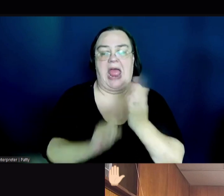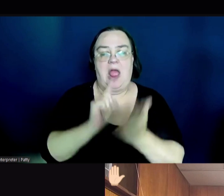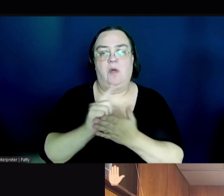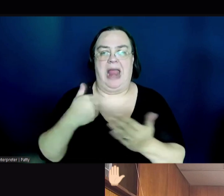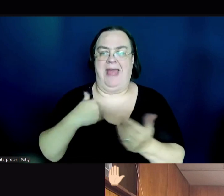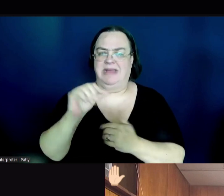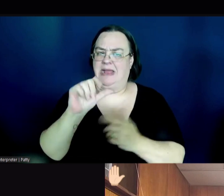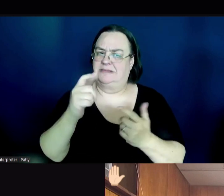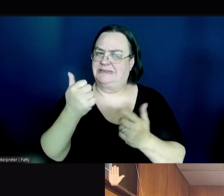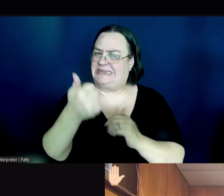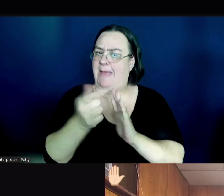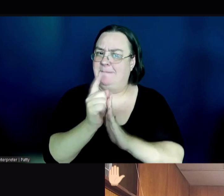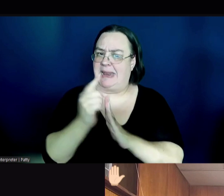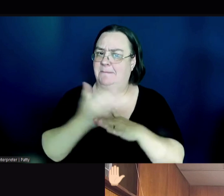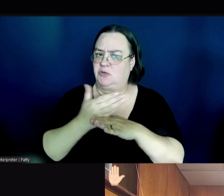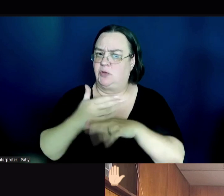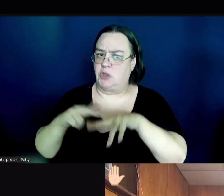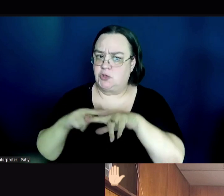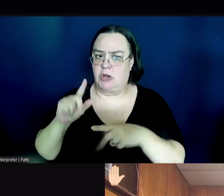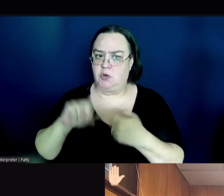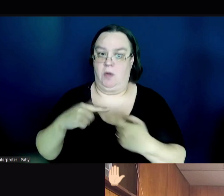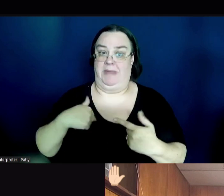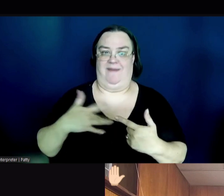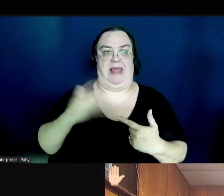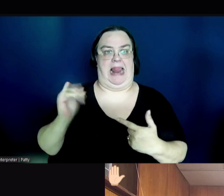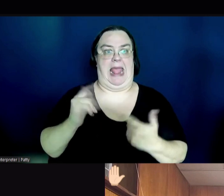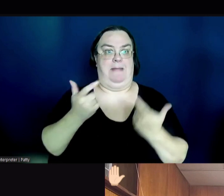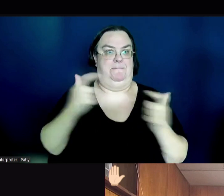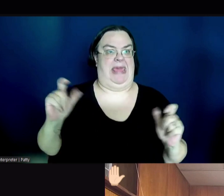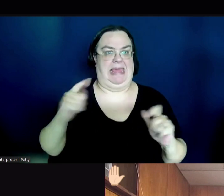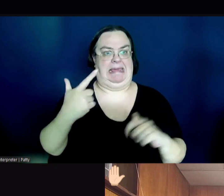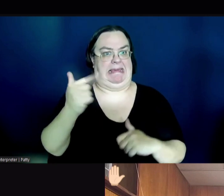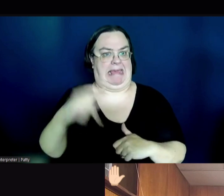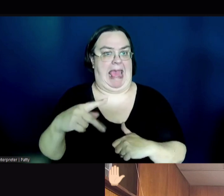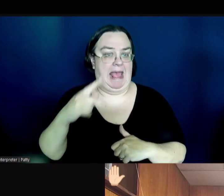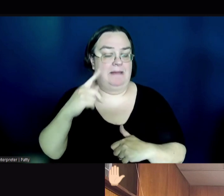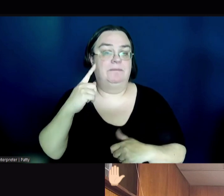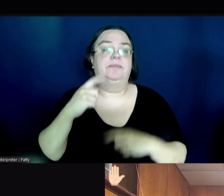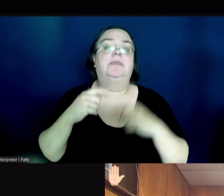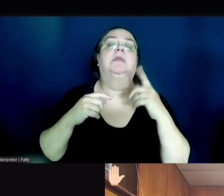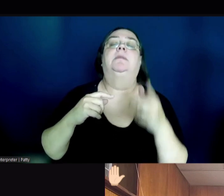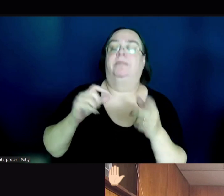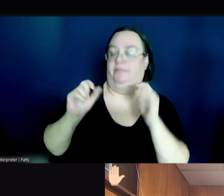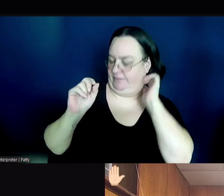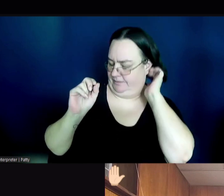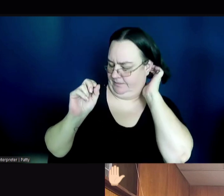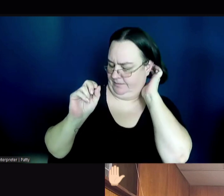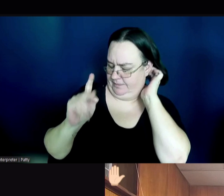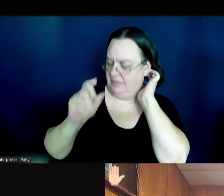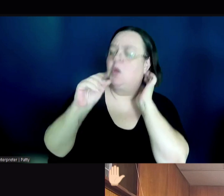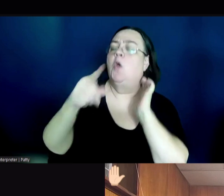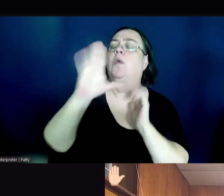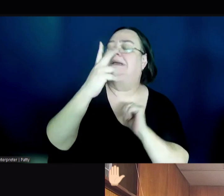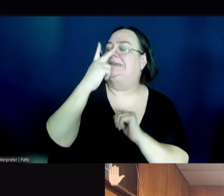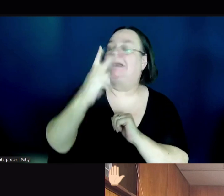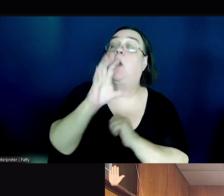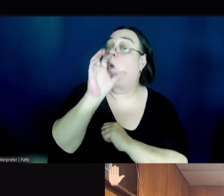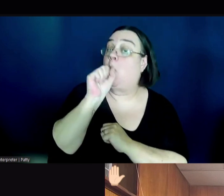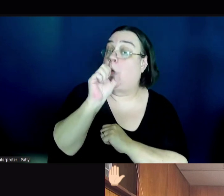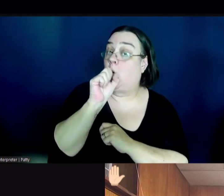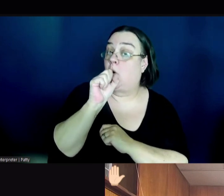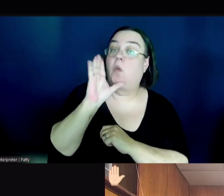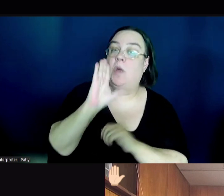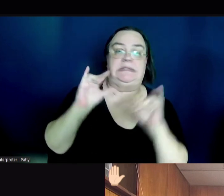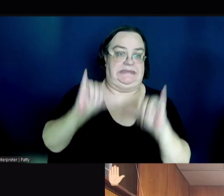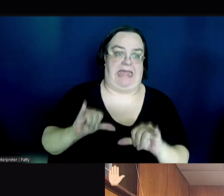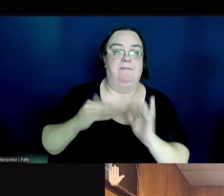gap to me for prime time rush hour. So you will see the orange line will be at the same